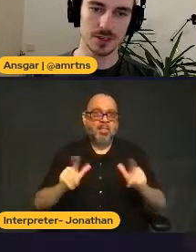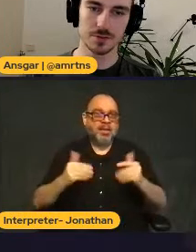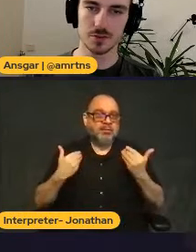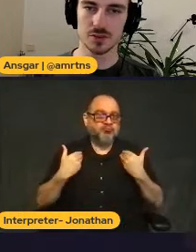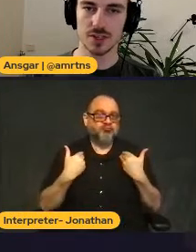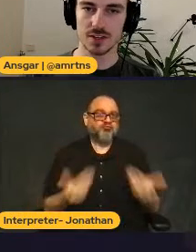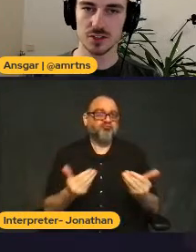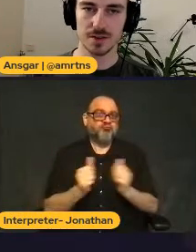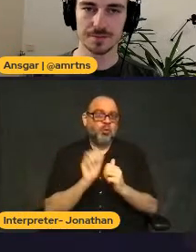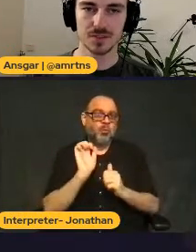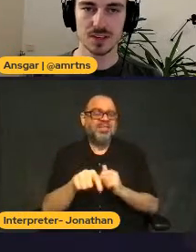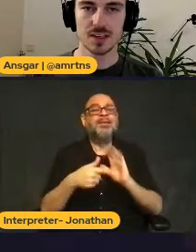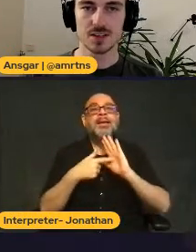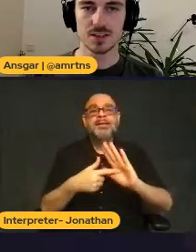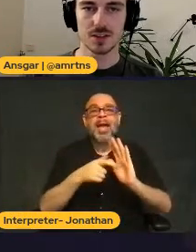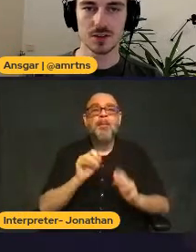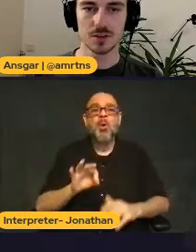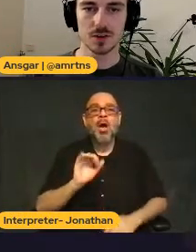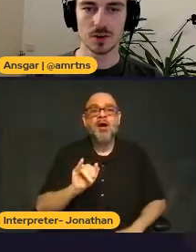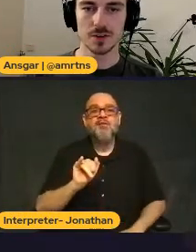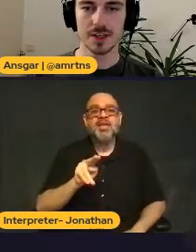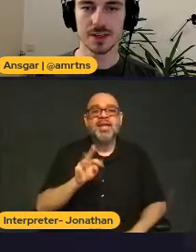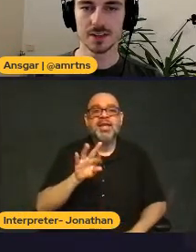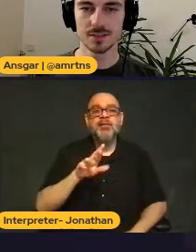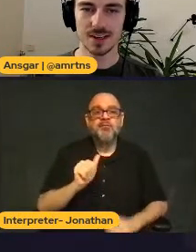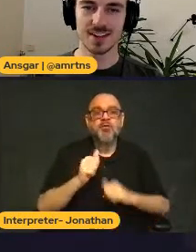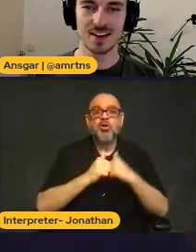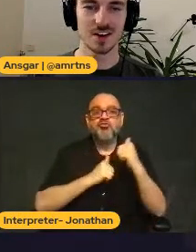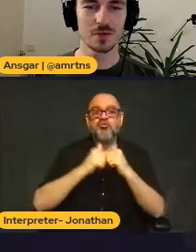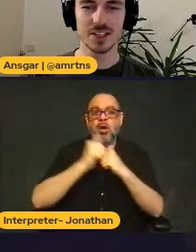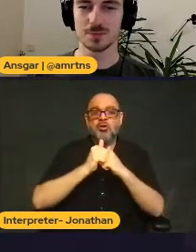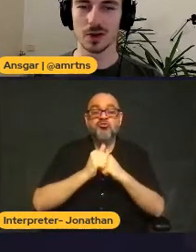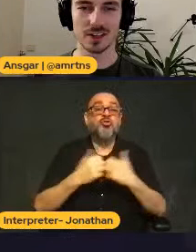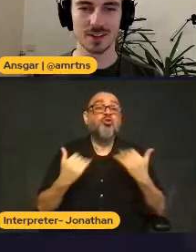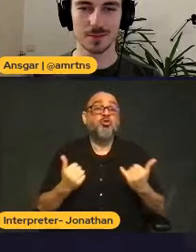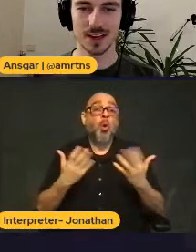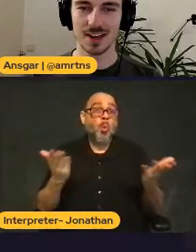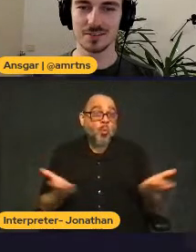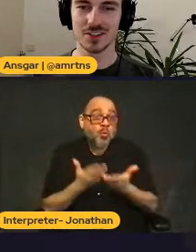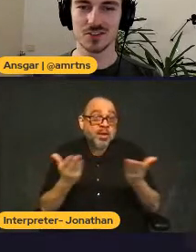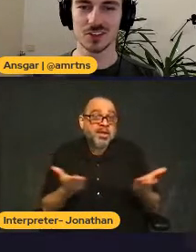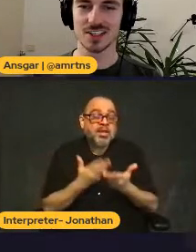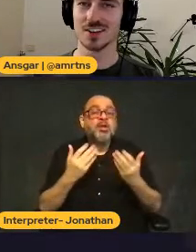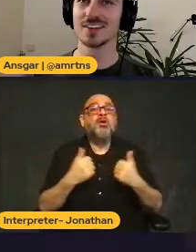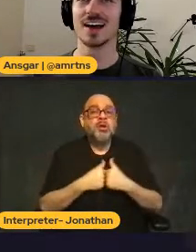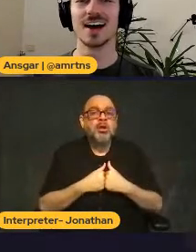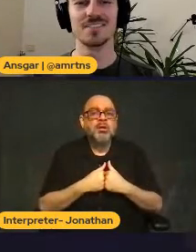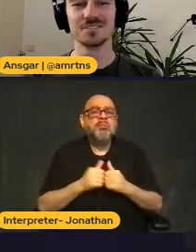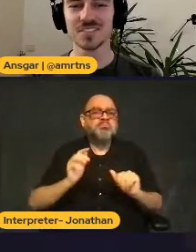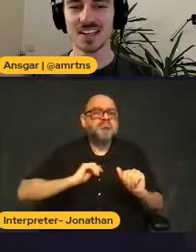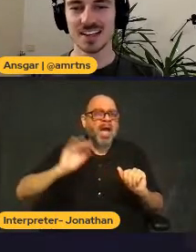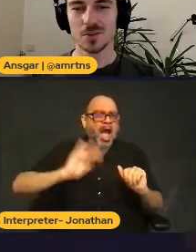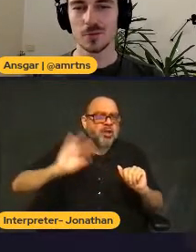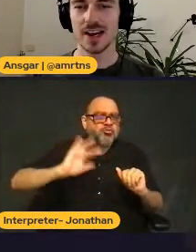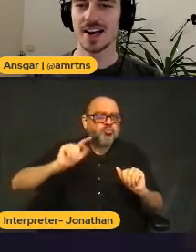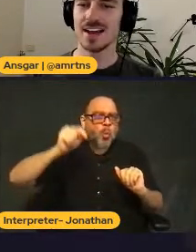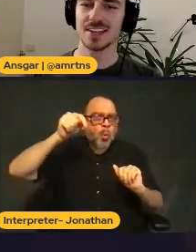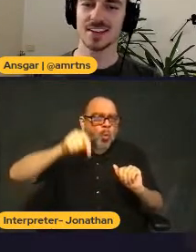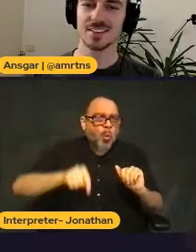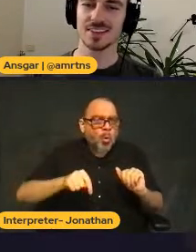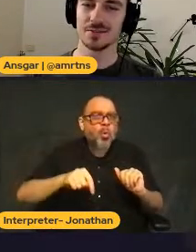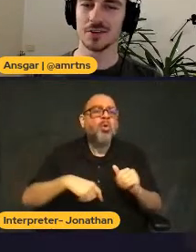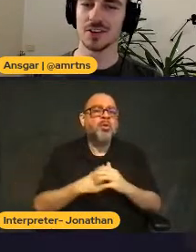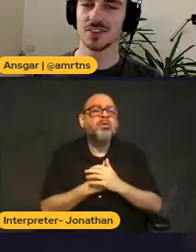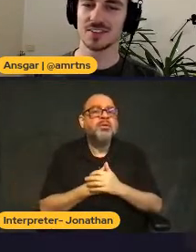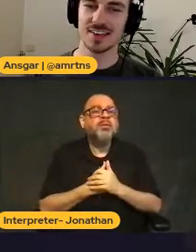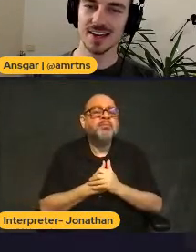of infrastructure. So over here, I already spoiled it by having scrolled down. We are